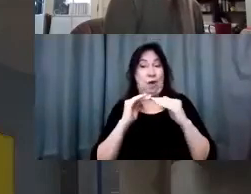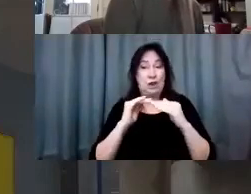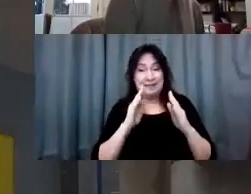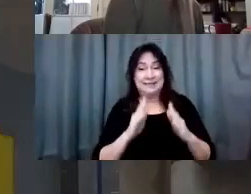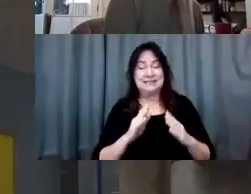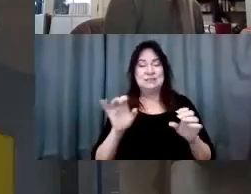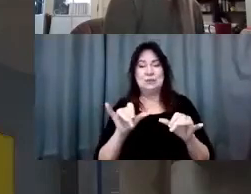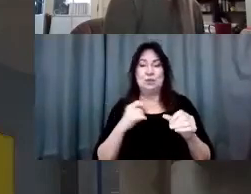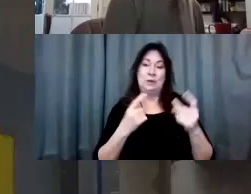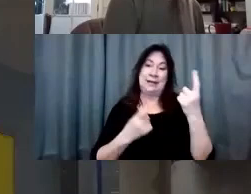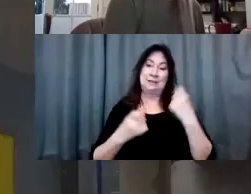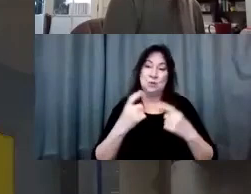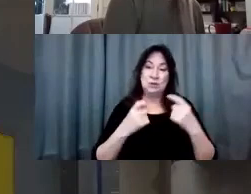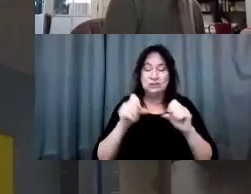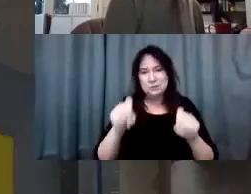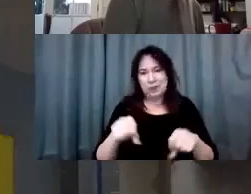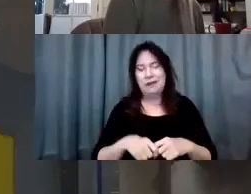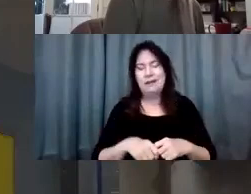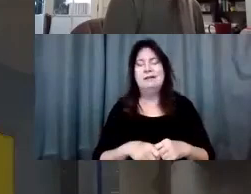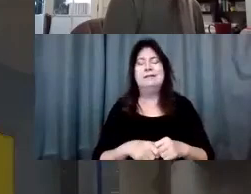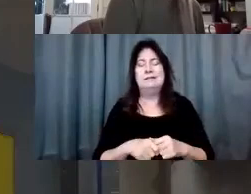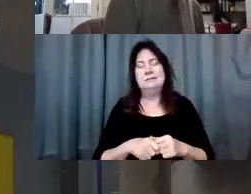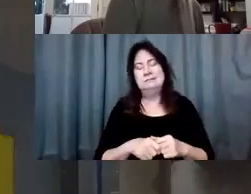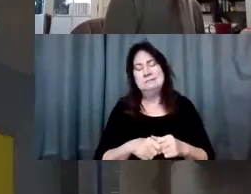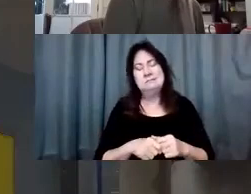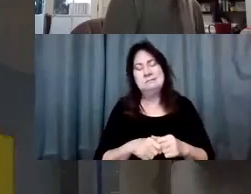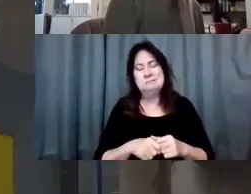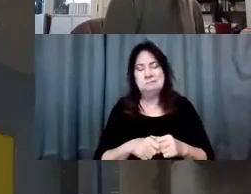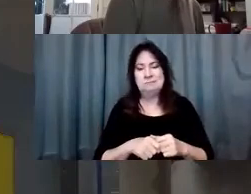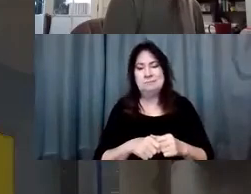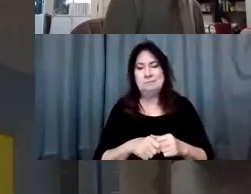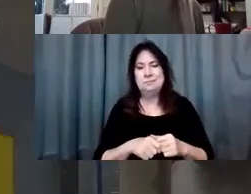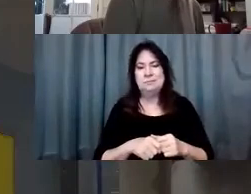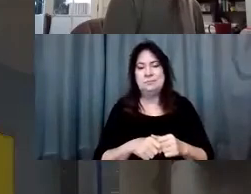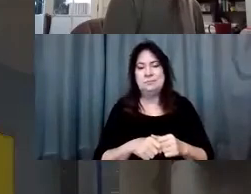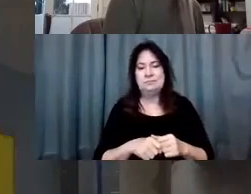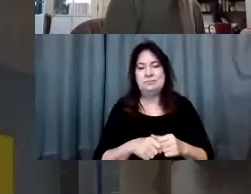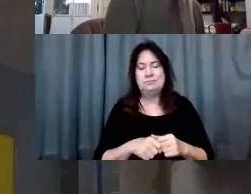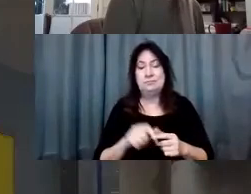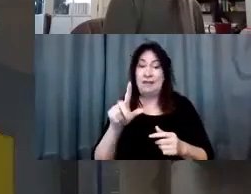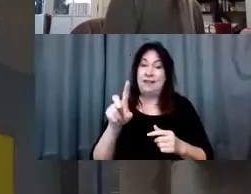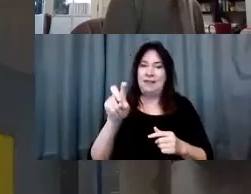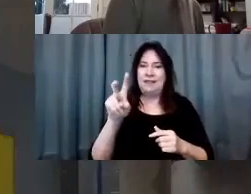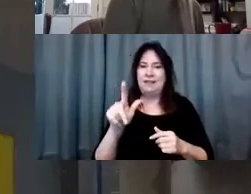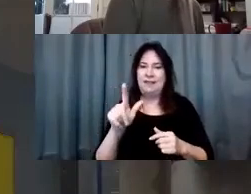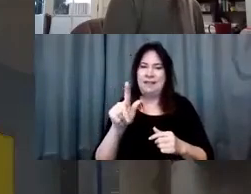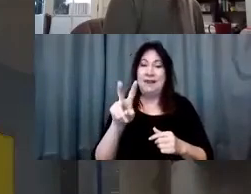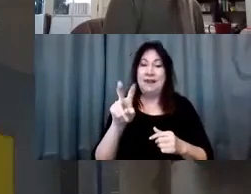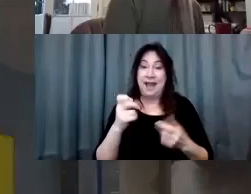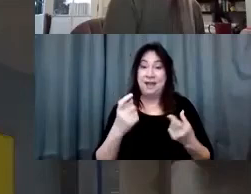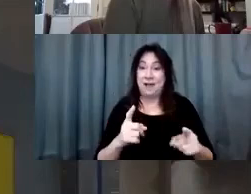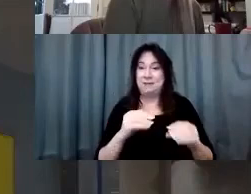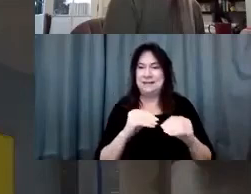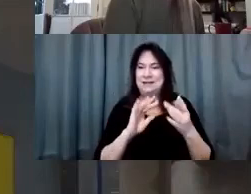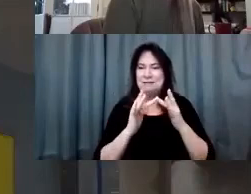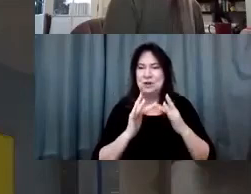ask her any questions you'd like, will be a live happening in virtual space.